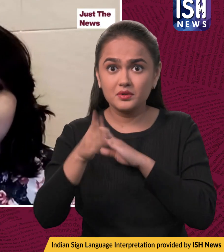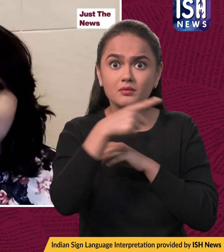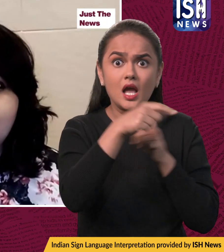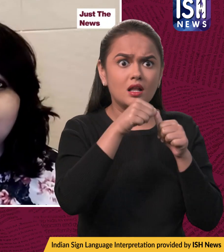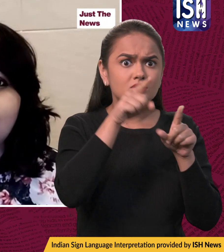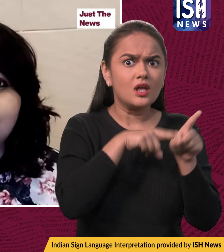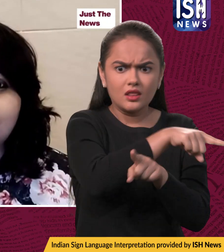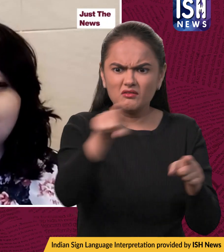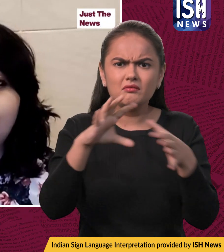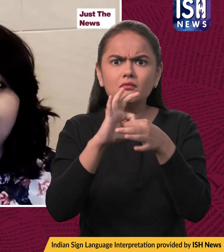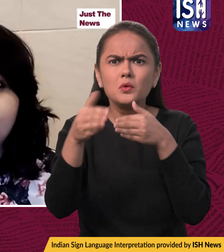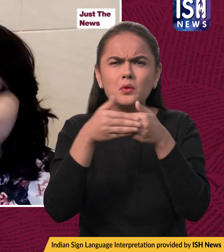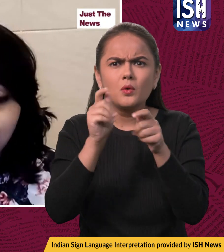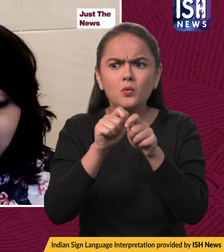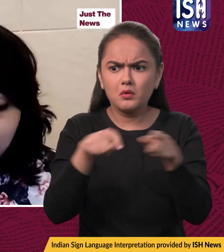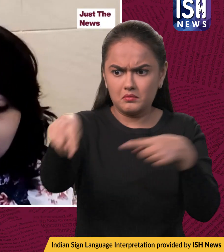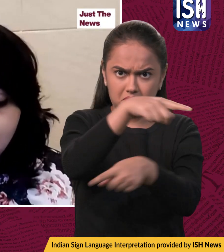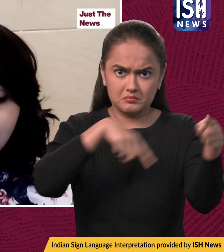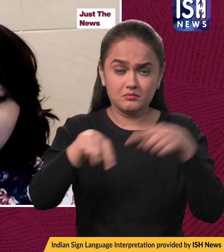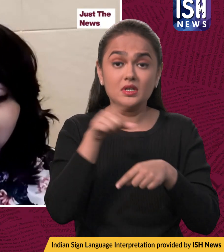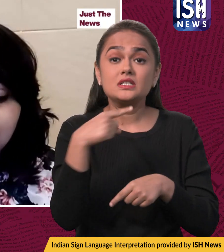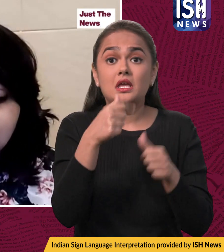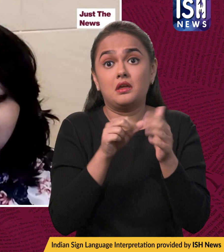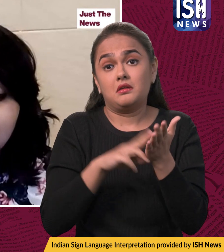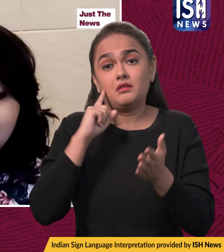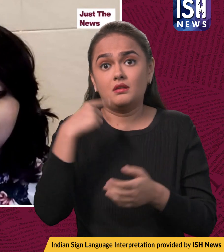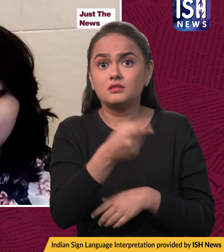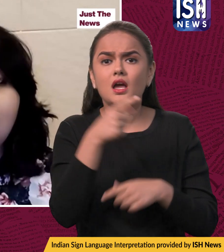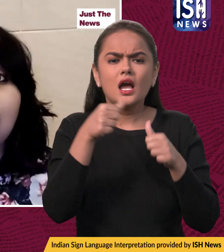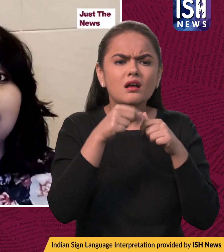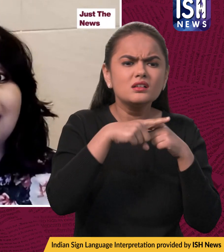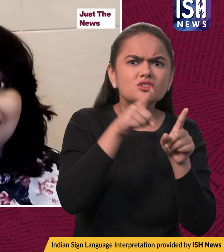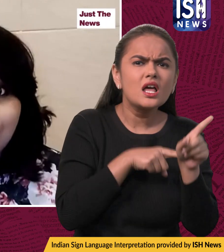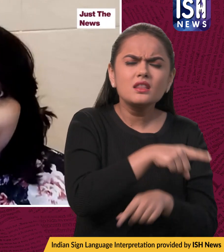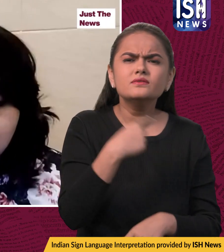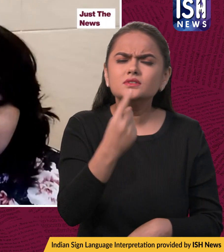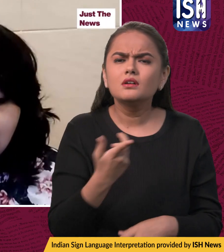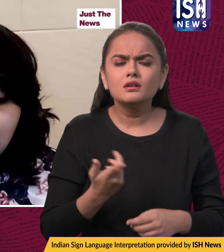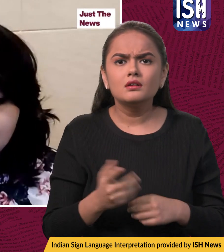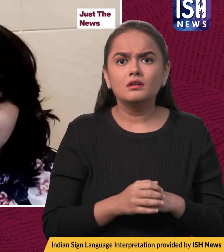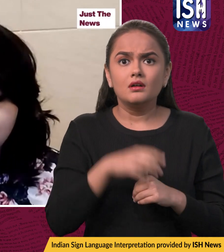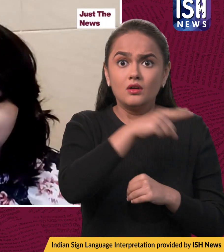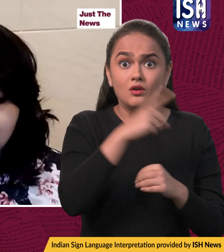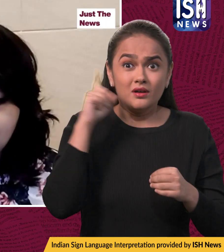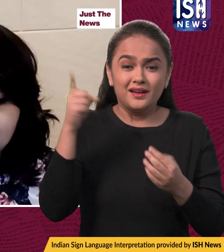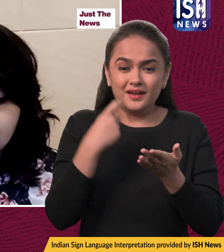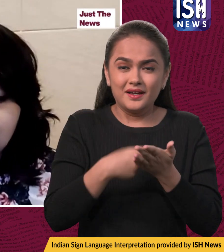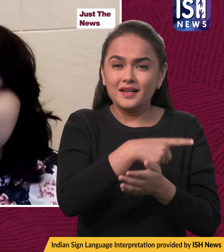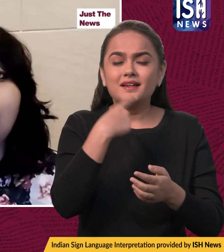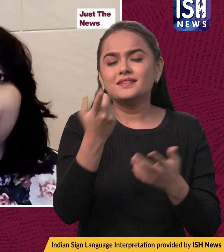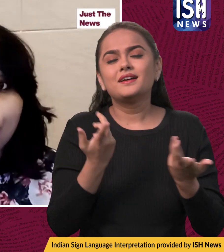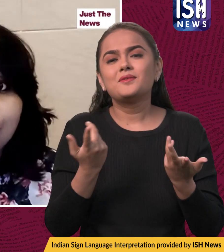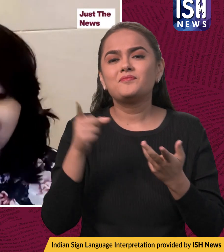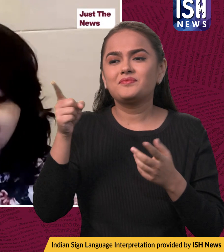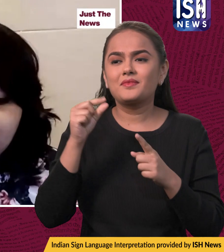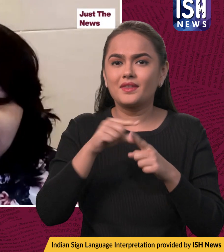Akhilesh Yadav's aides. Now, this is according to ANI. In the meantime, Akhilesh Yadav has hit out at the ruling party, saying,